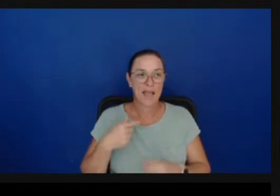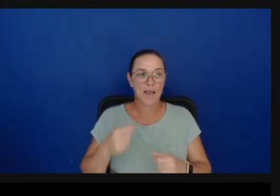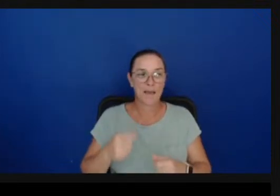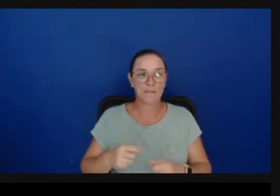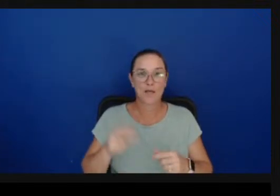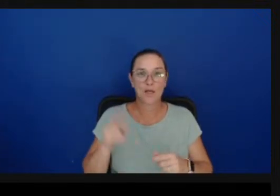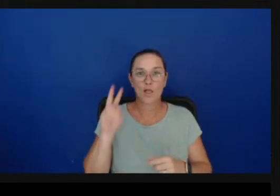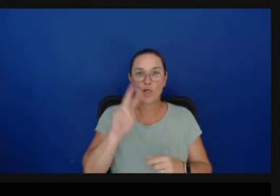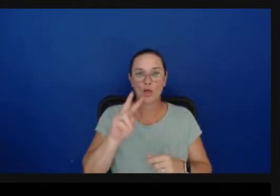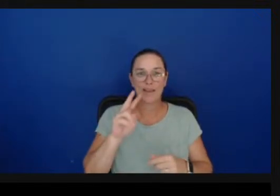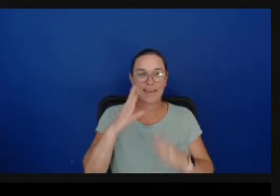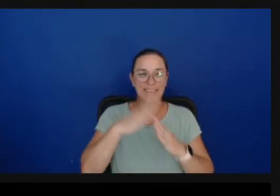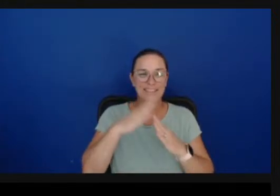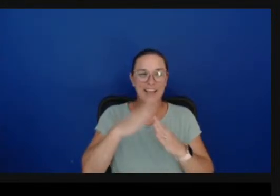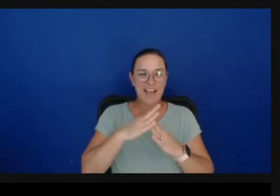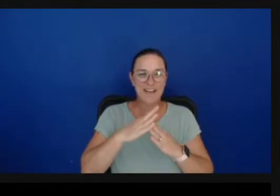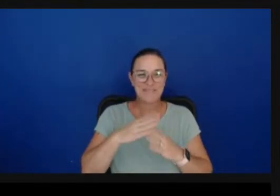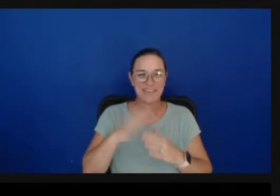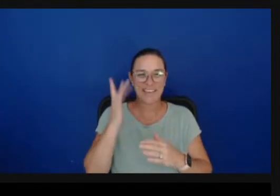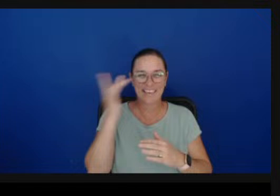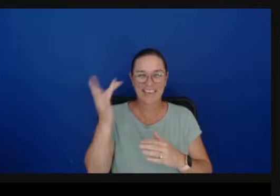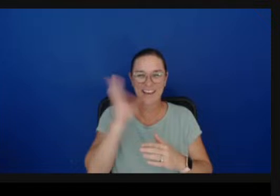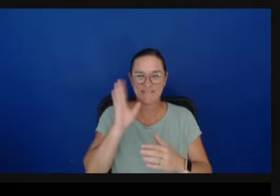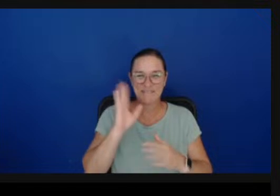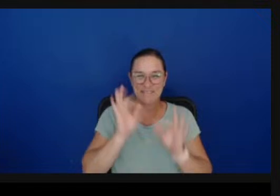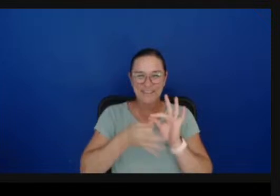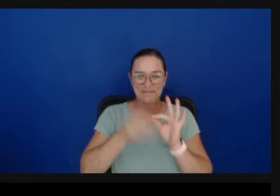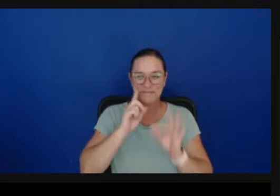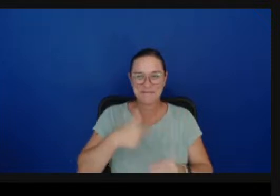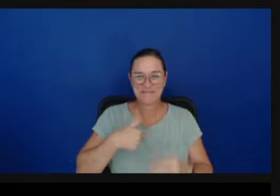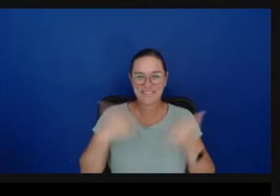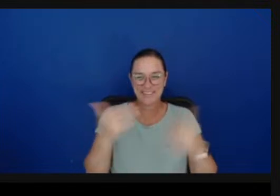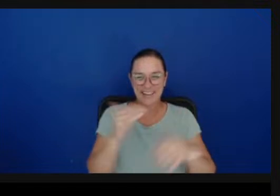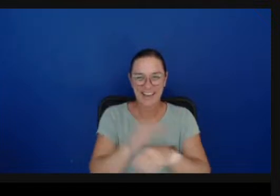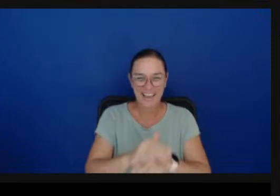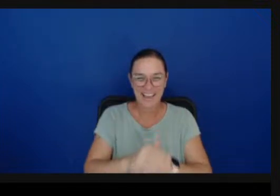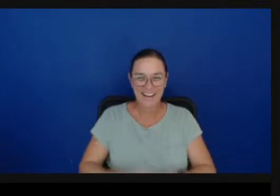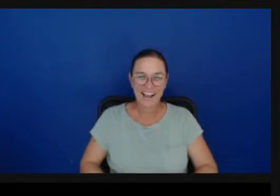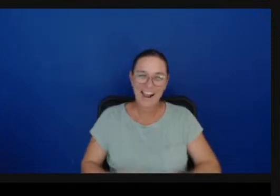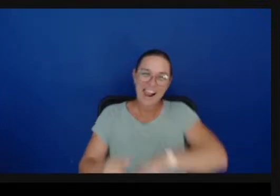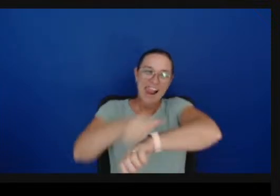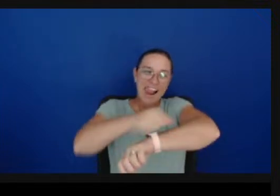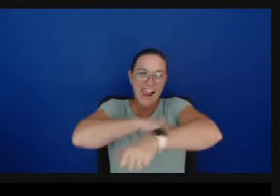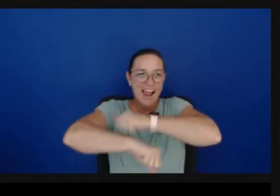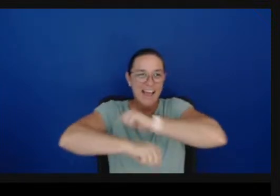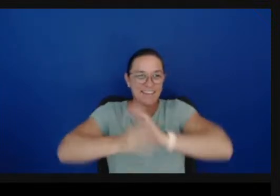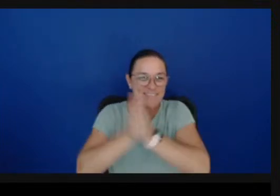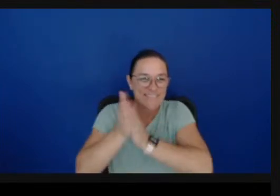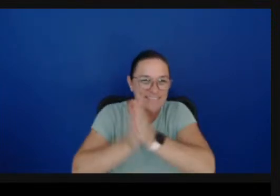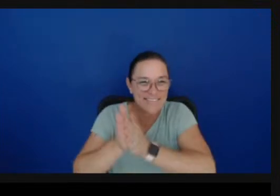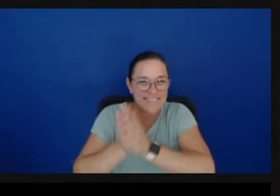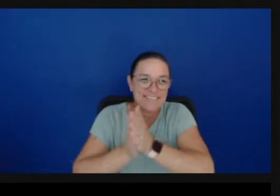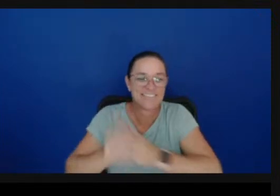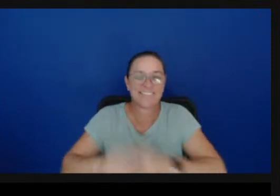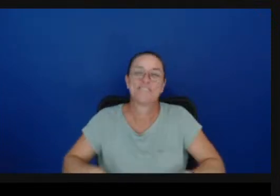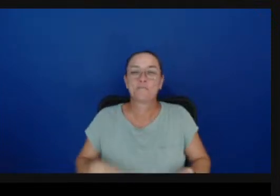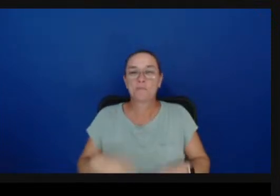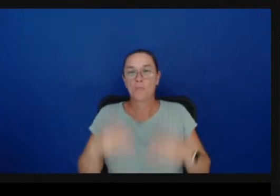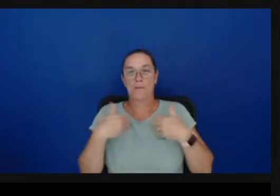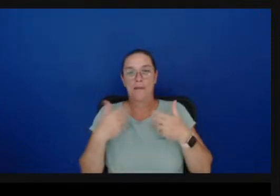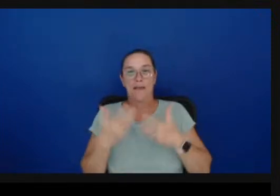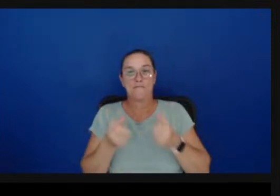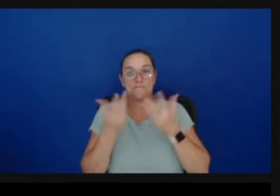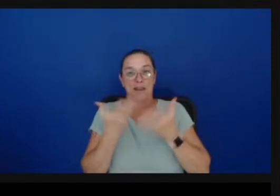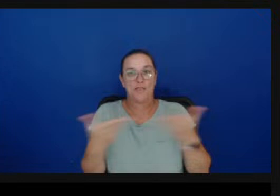looks like Carrie's going to go for it with me tonight. Hang on, Carrie. All right. Yes, we have a lot happening